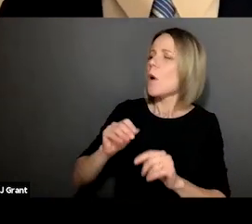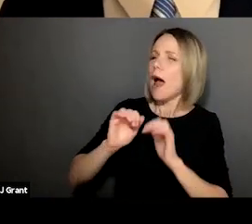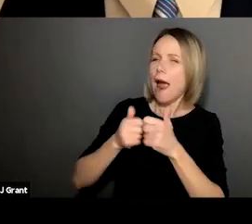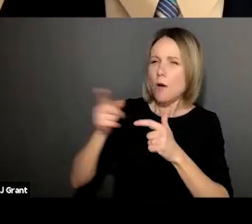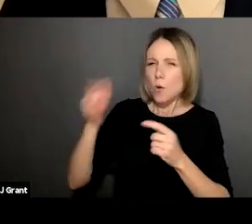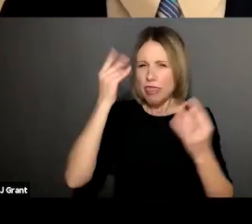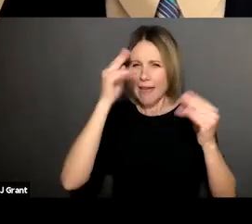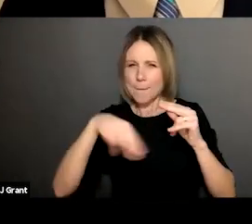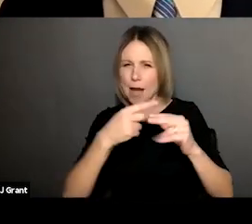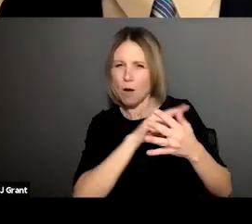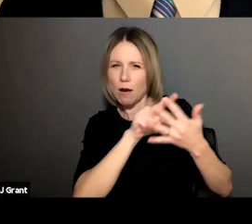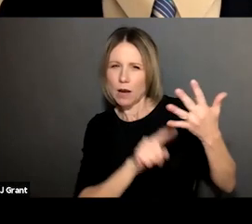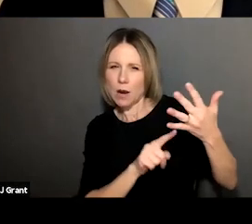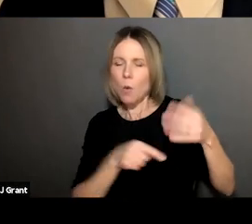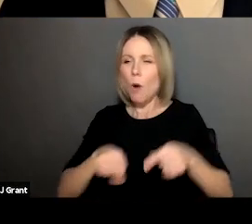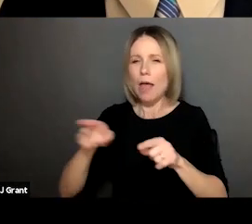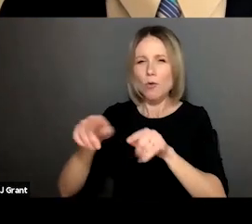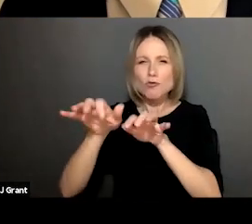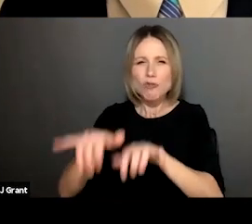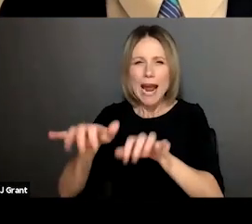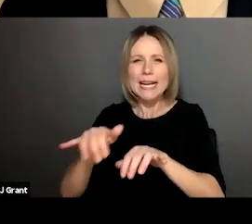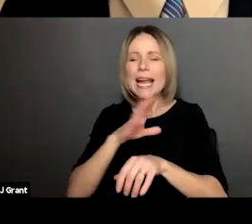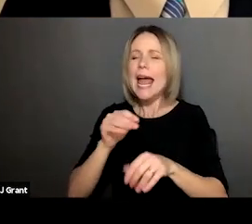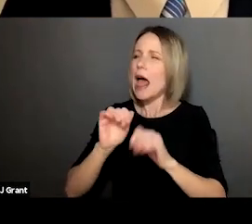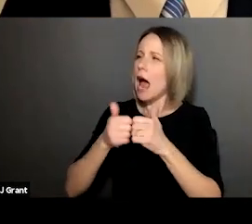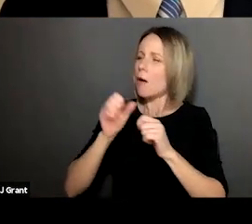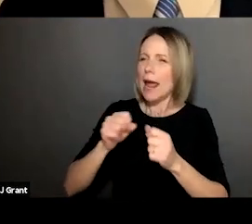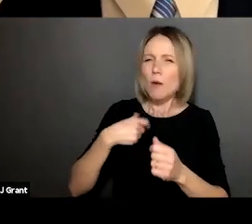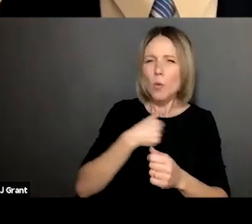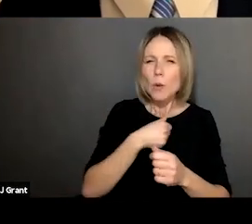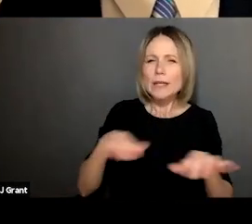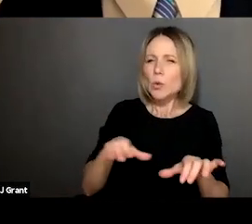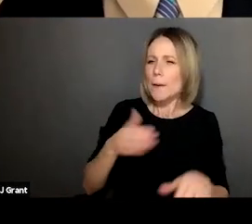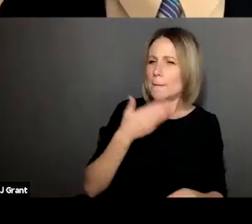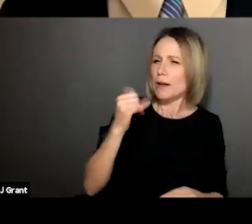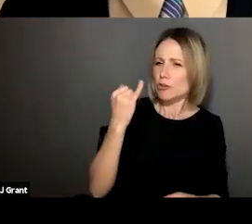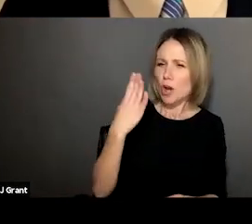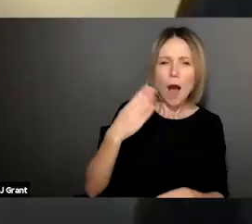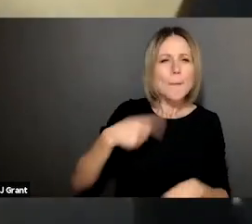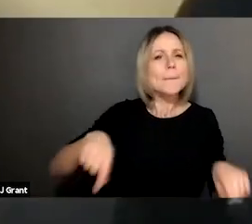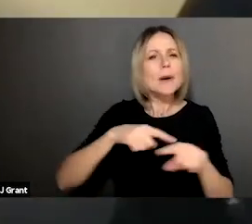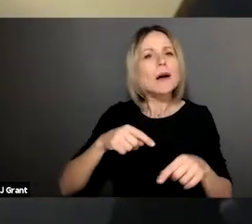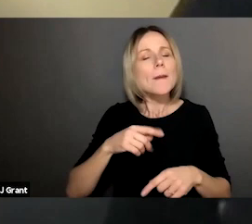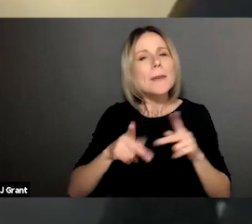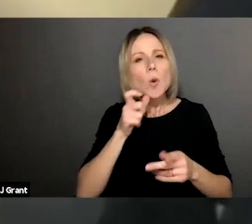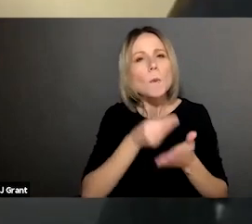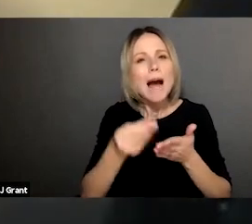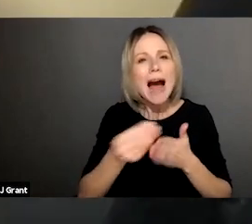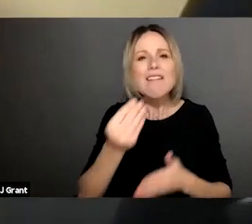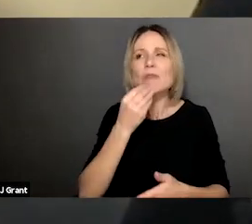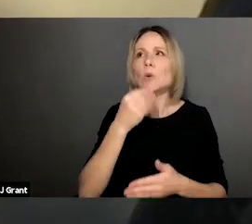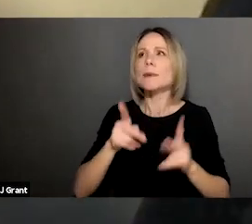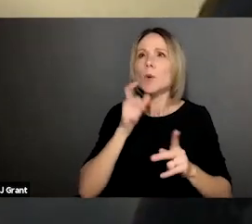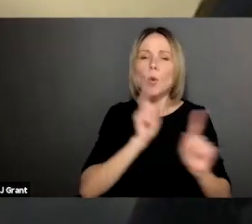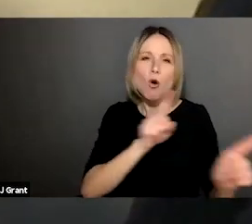how do you think we can do a better job of factoring those into our decisions as consumers or diners? Well, I think as journalists, we have